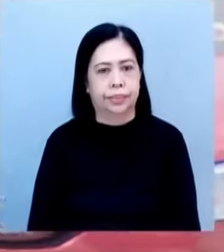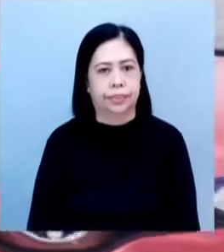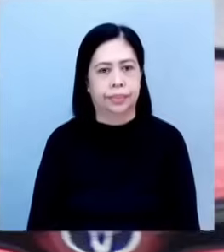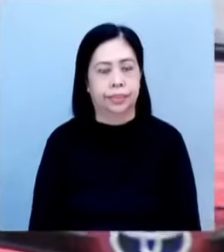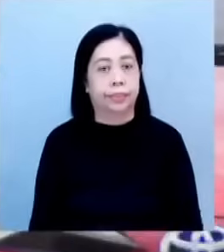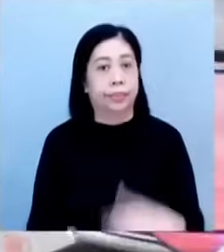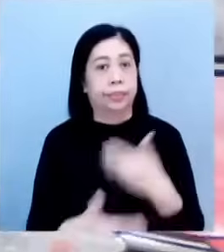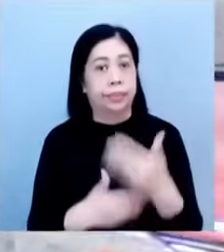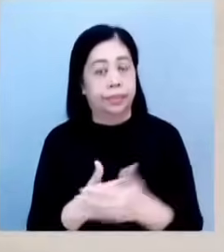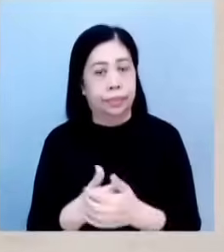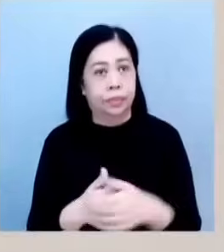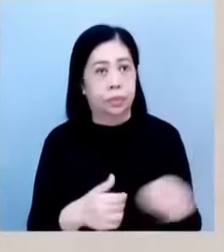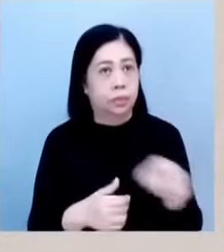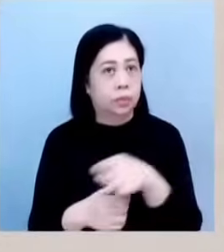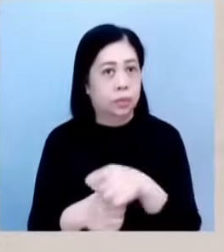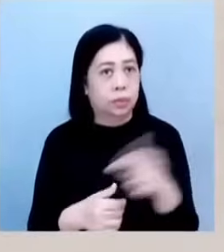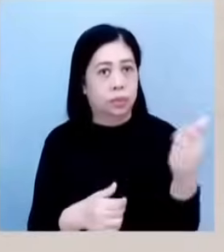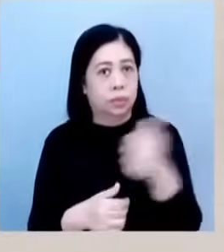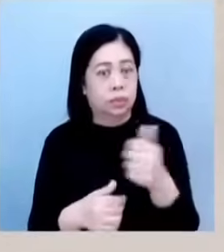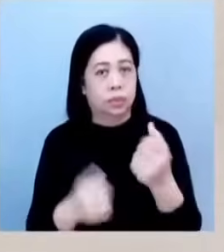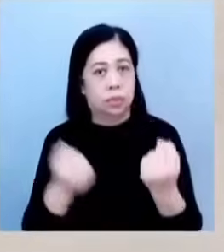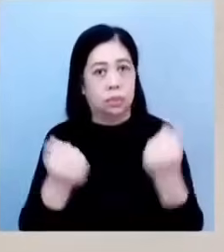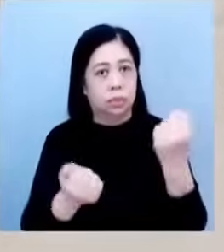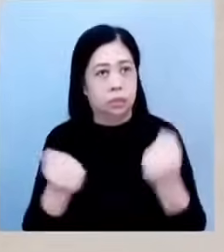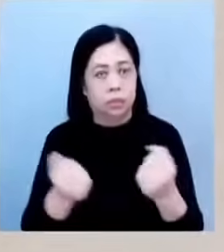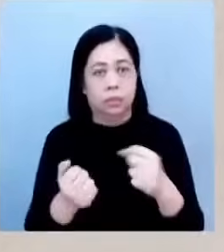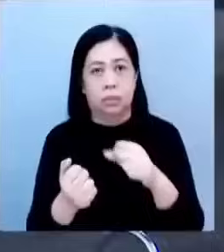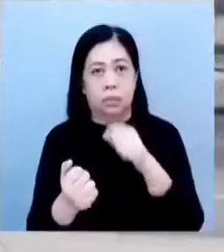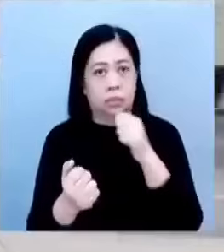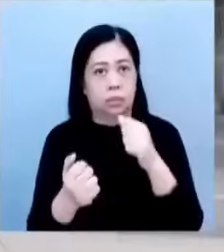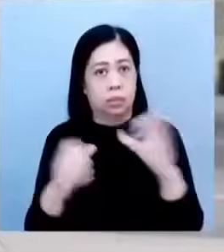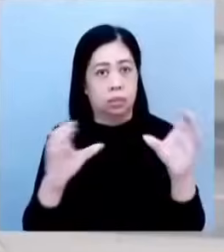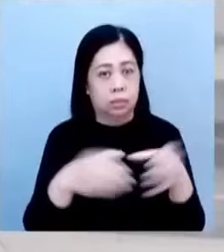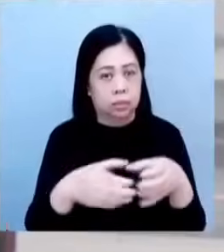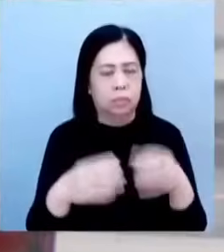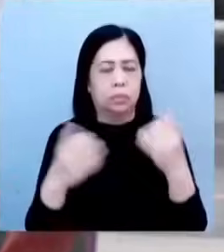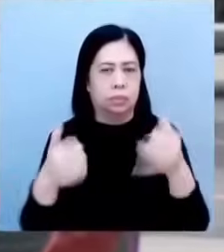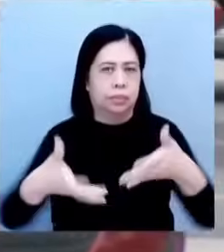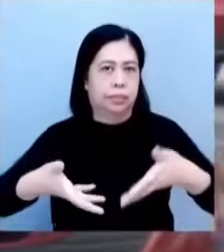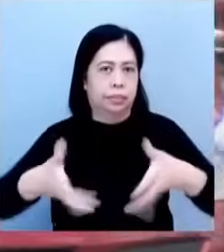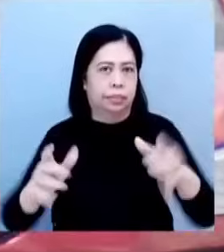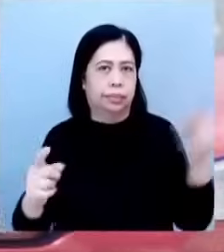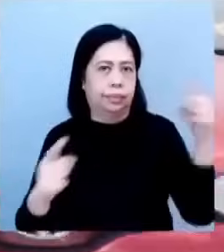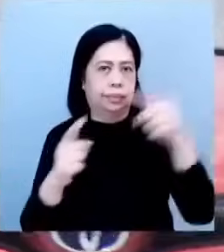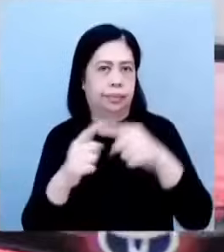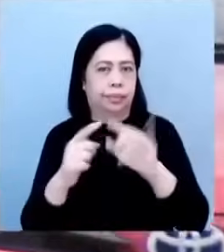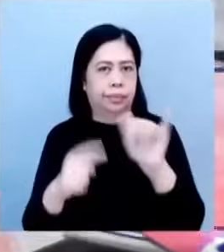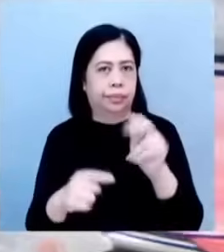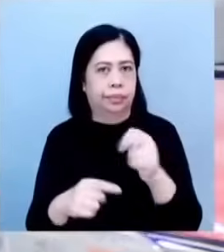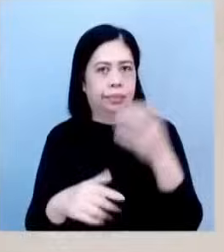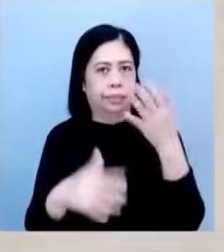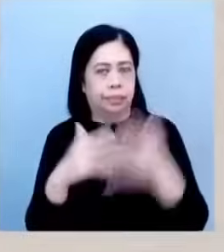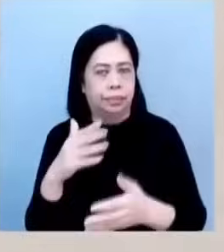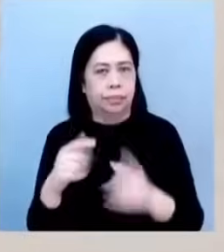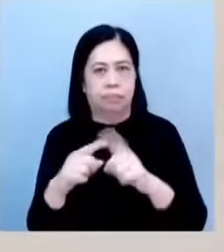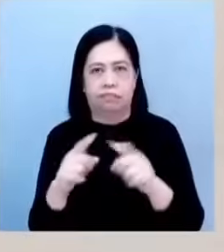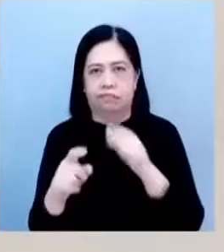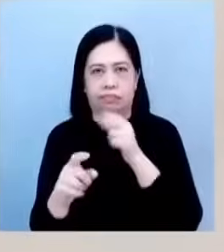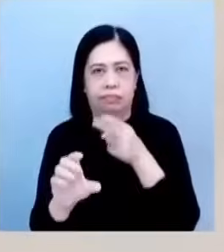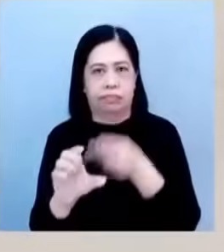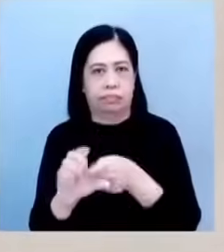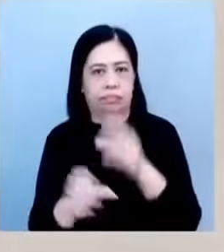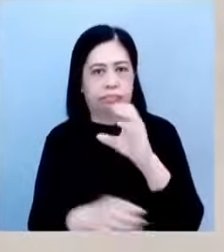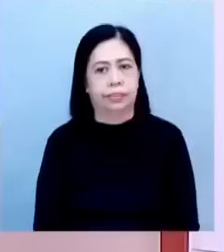Meanwhile, unconsolidated drivers are still allowed to ply select routes until the end of January, but they can no longer join a